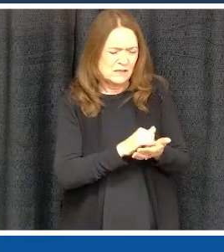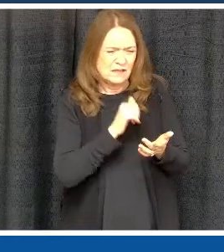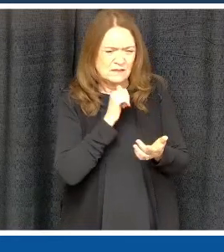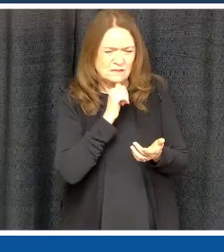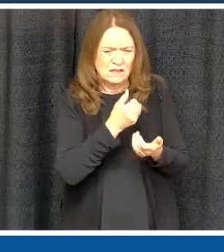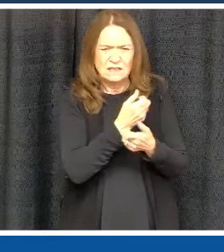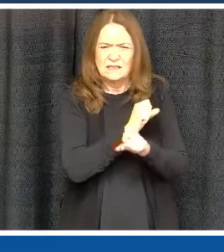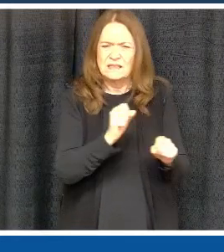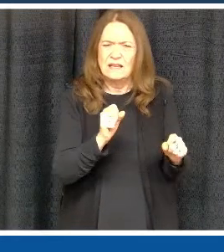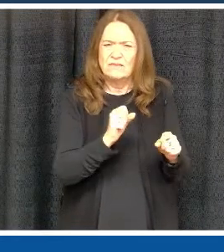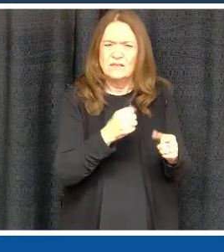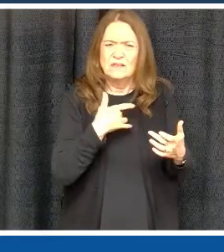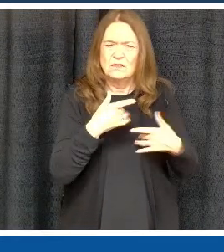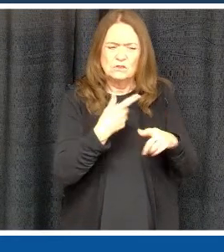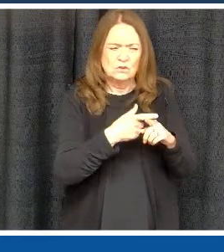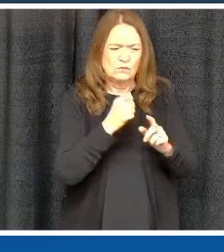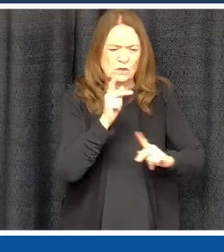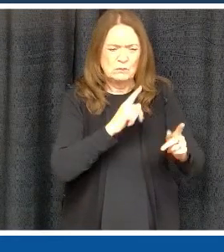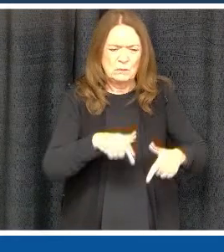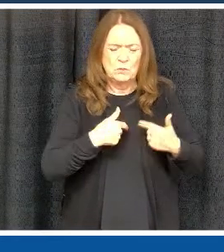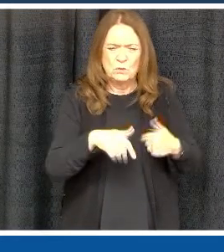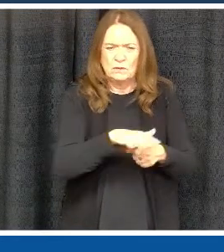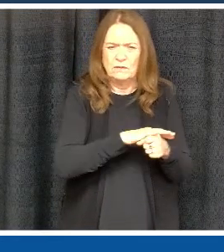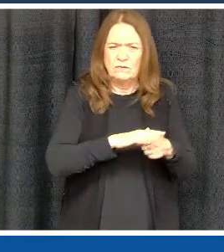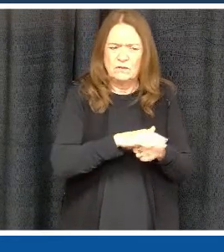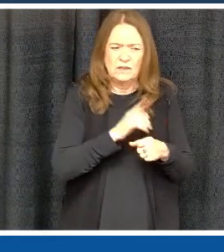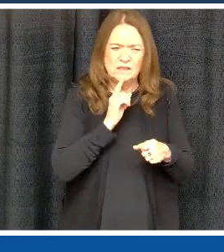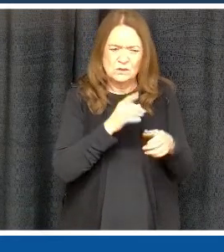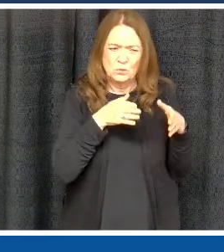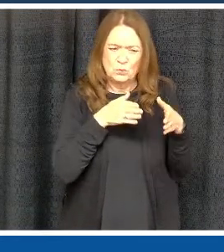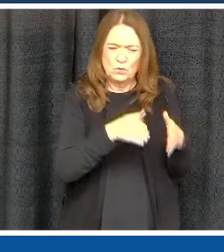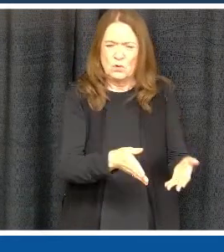safety concern for the residents? It's a road.